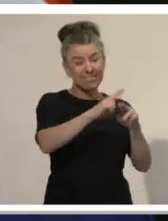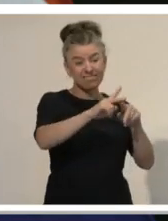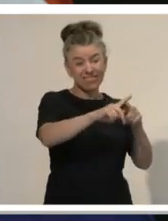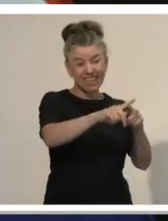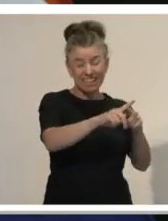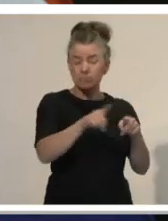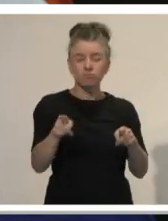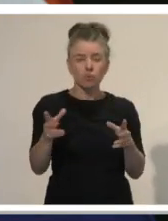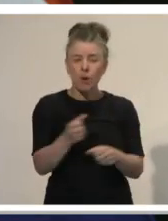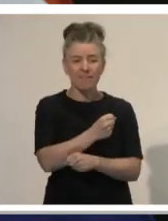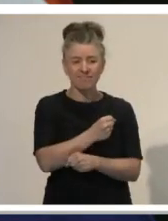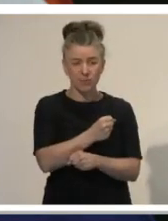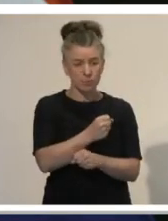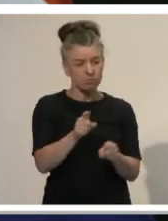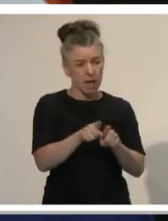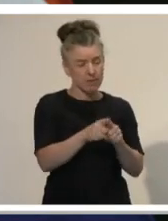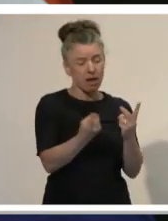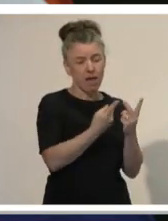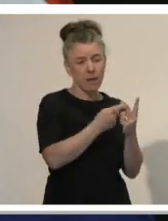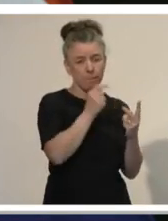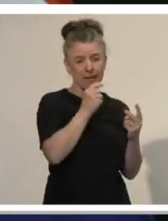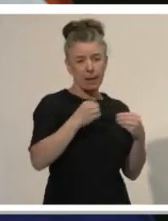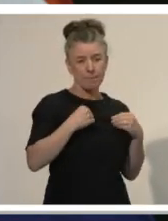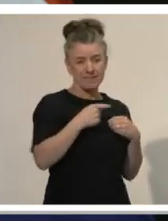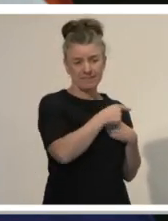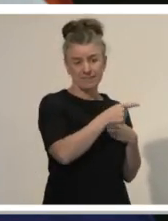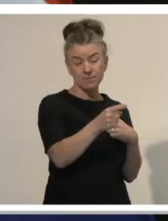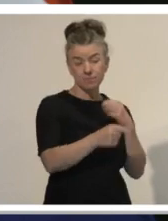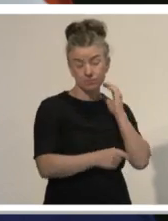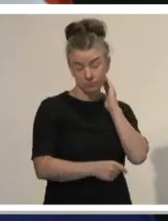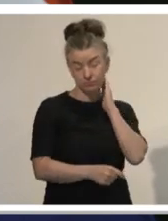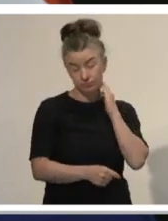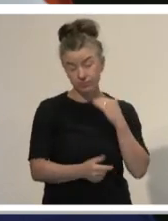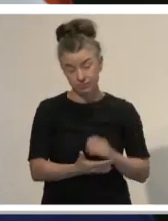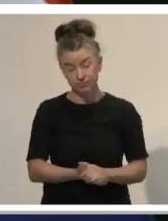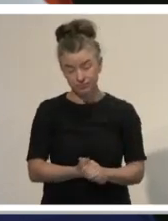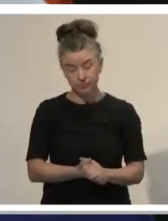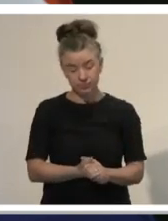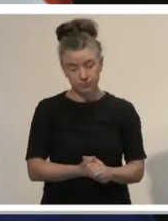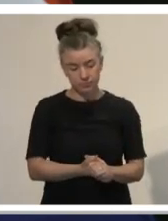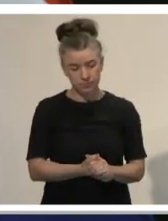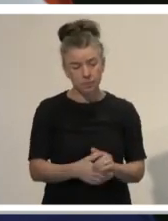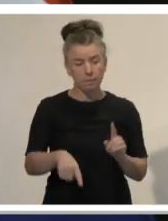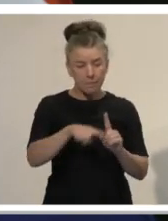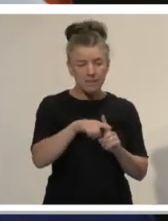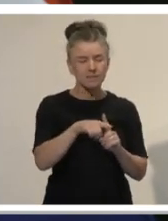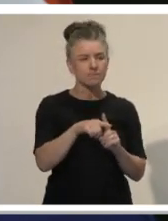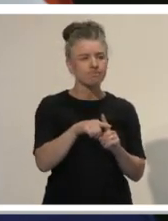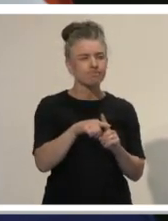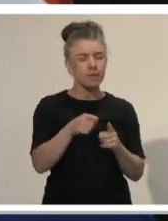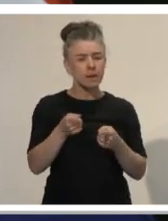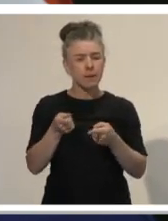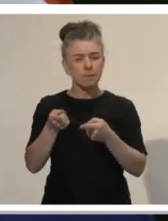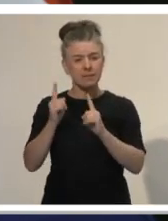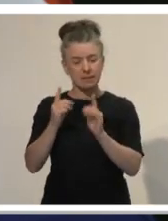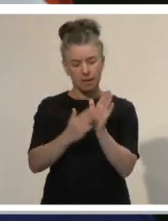every other media entity, they will be able to access that relief, as well as some of the work that Minister Mahuta